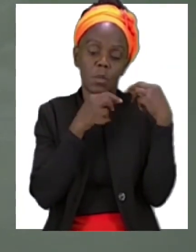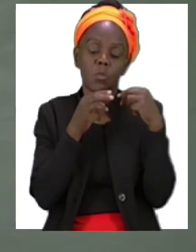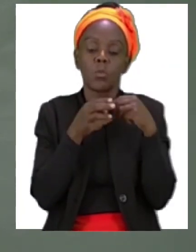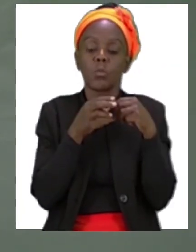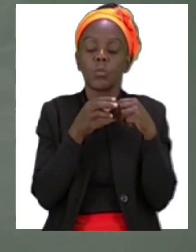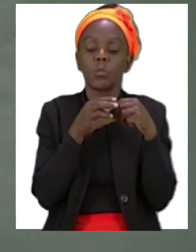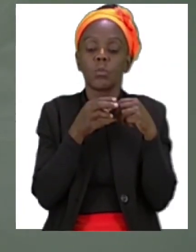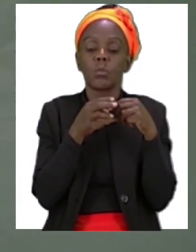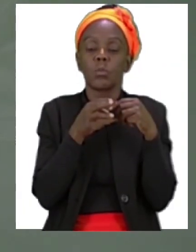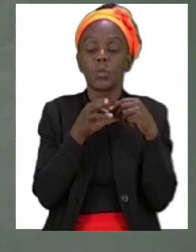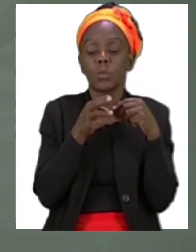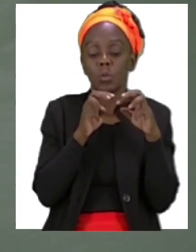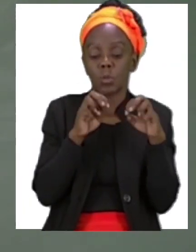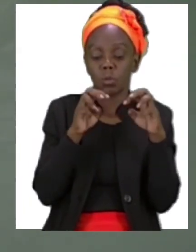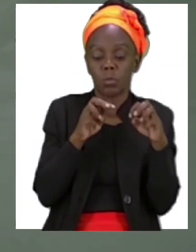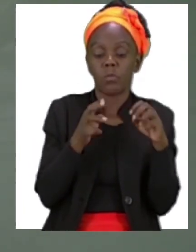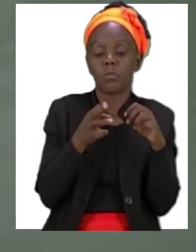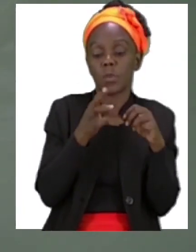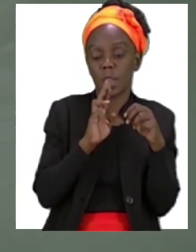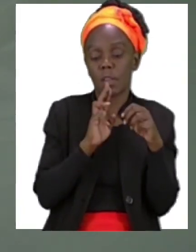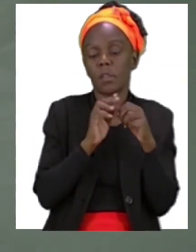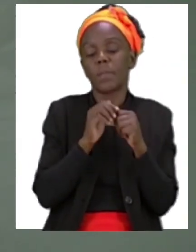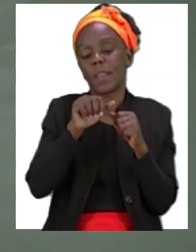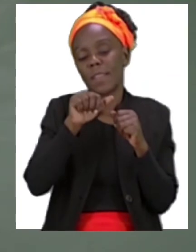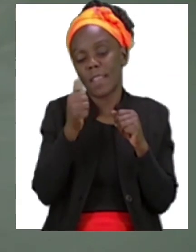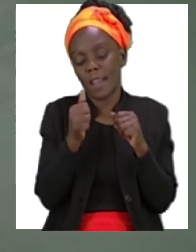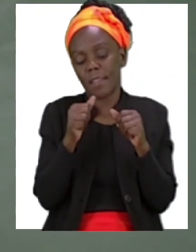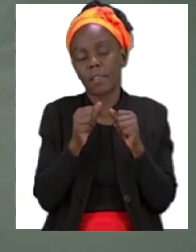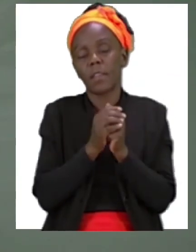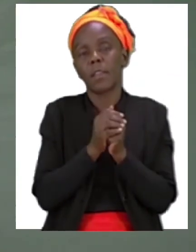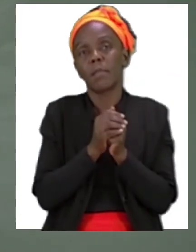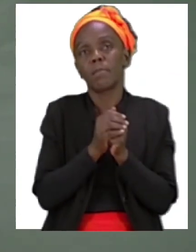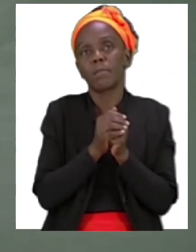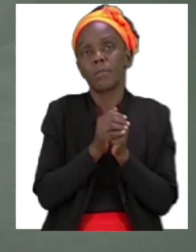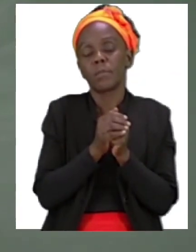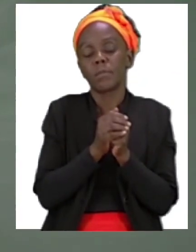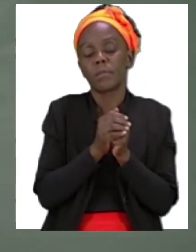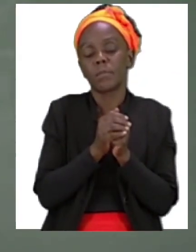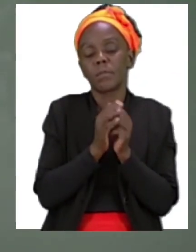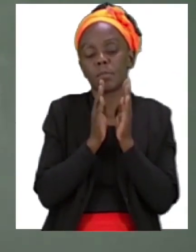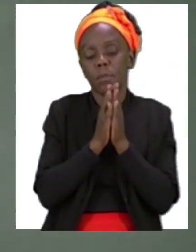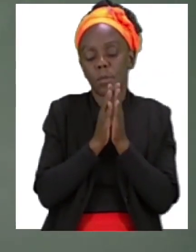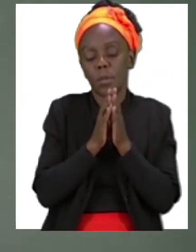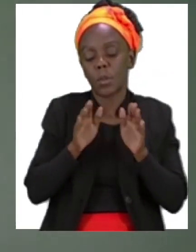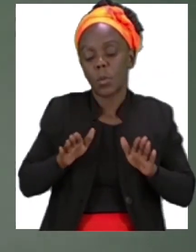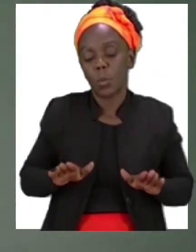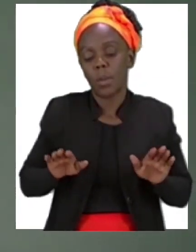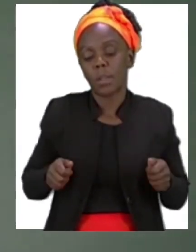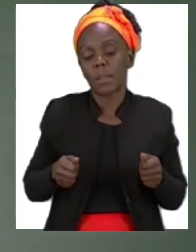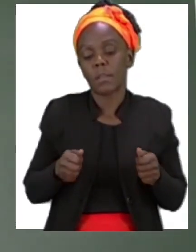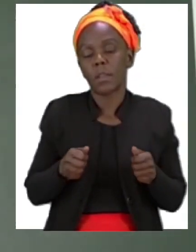rest of these ones, boys and girls, I'd like you to try and do with someone at home. Remember, the graph